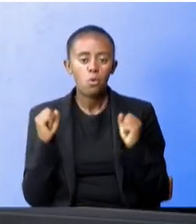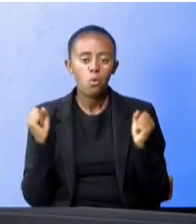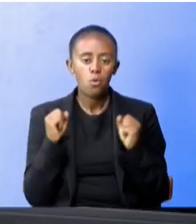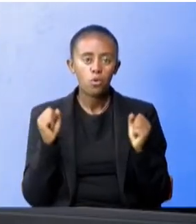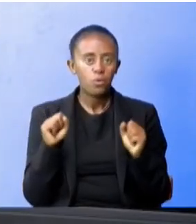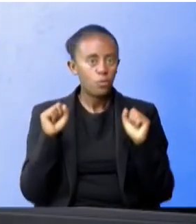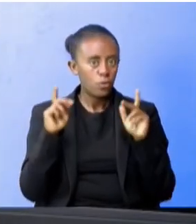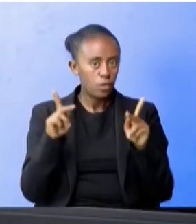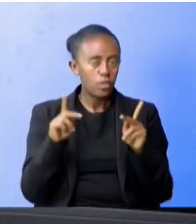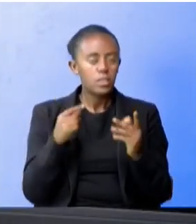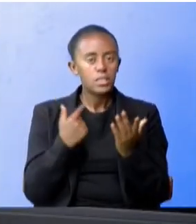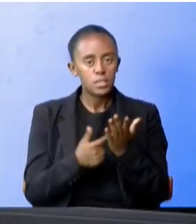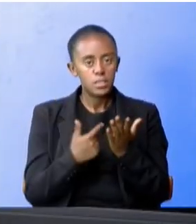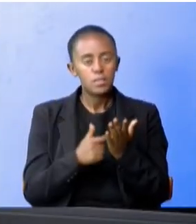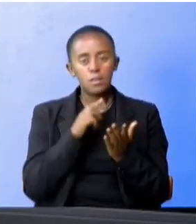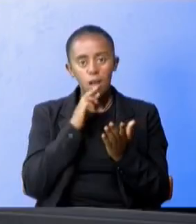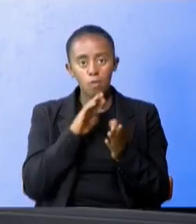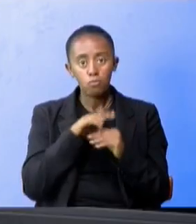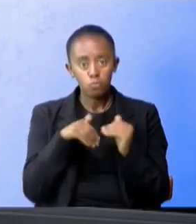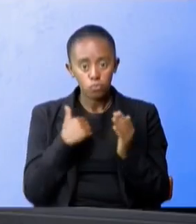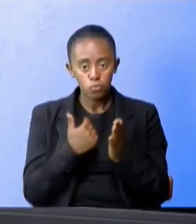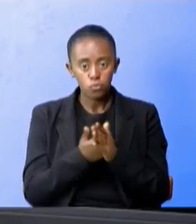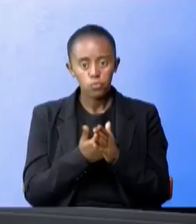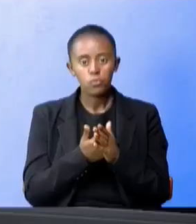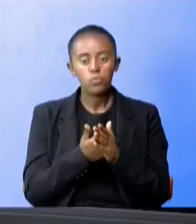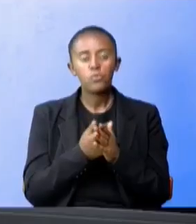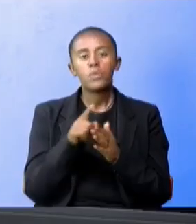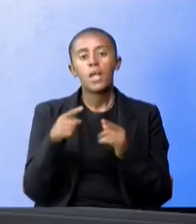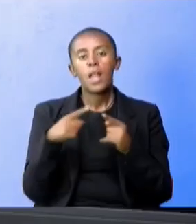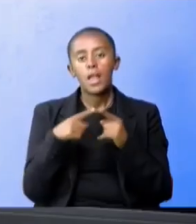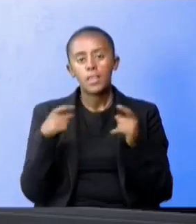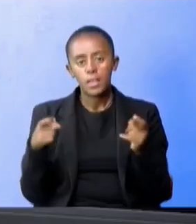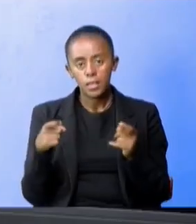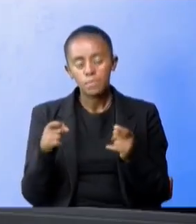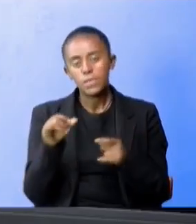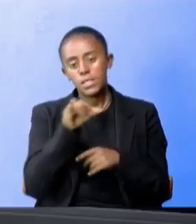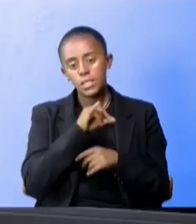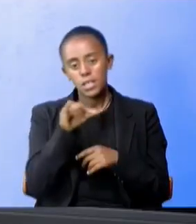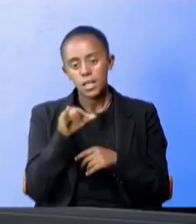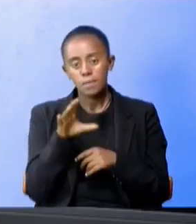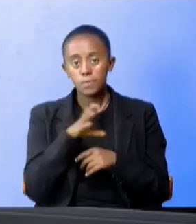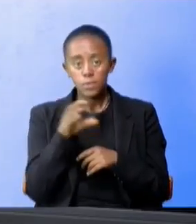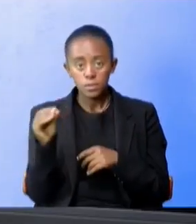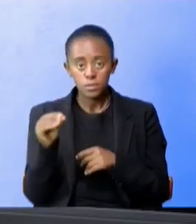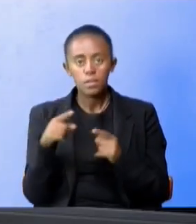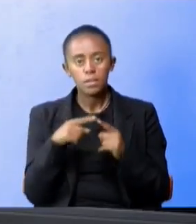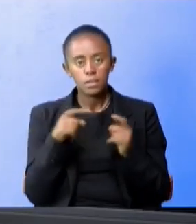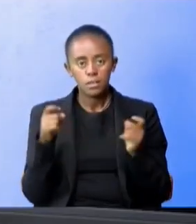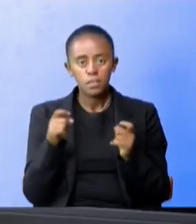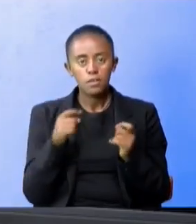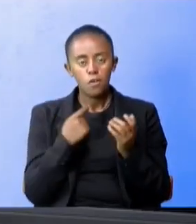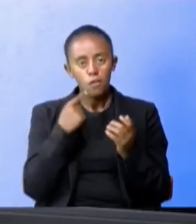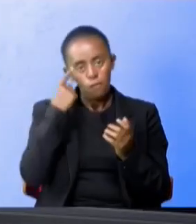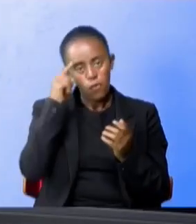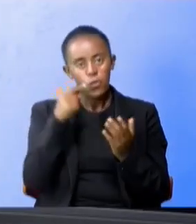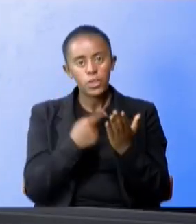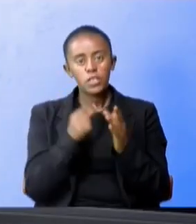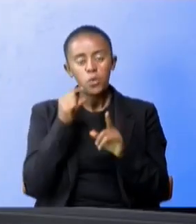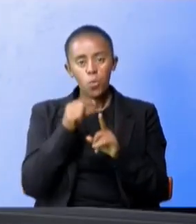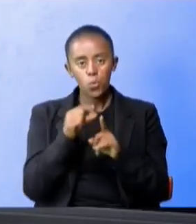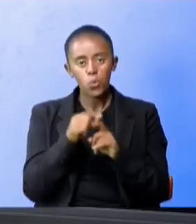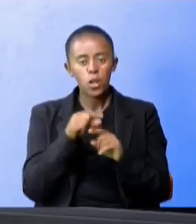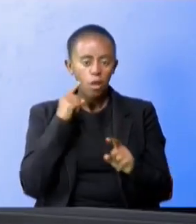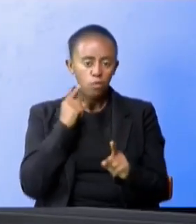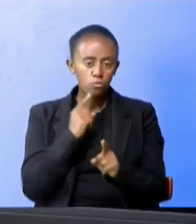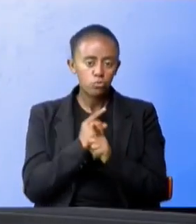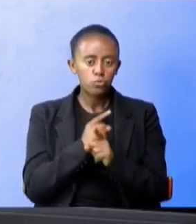Okay. So these are their antonyms, synonyms, and antonyms for these words. And I'm sure